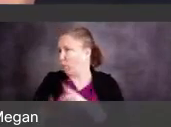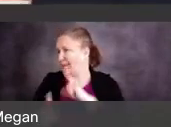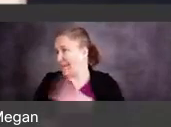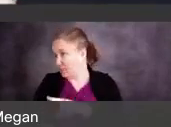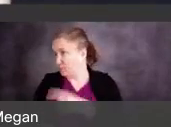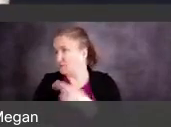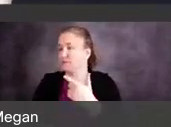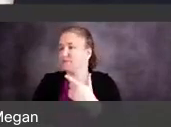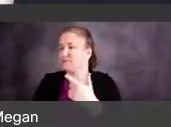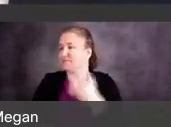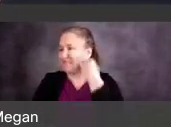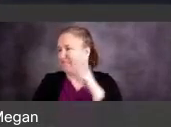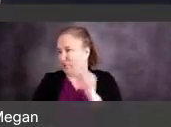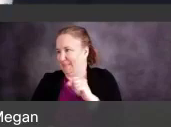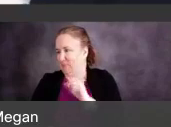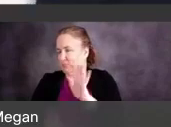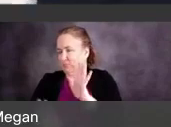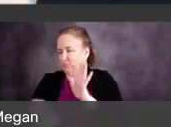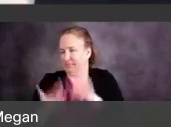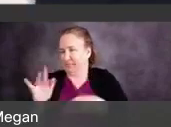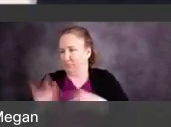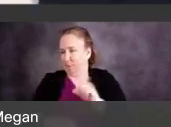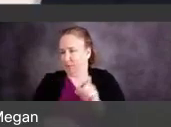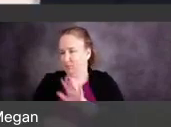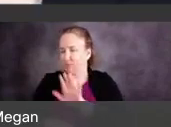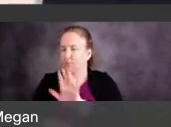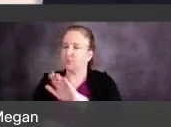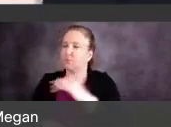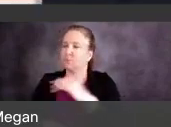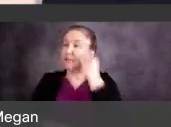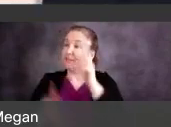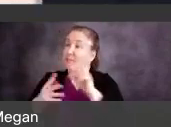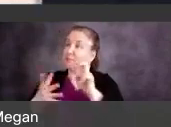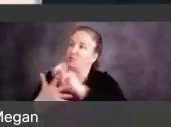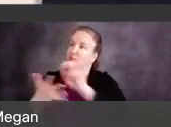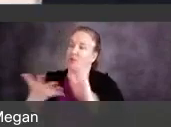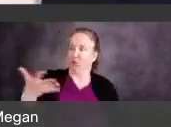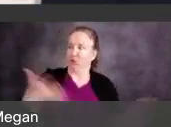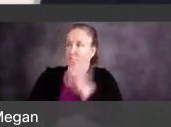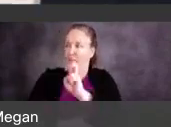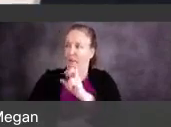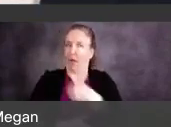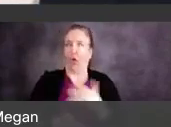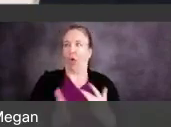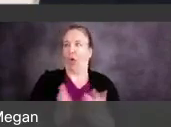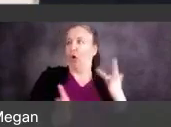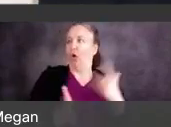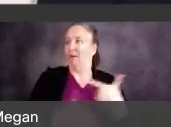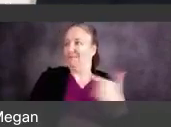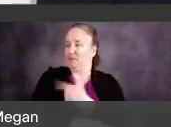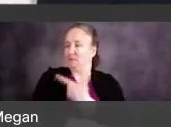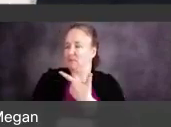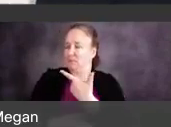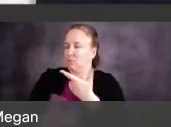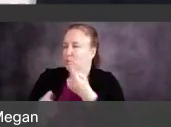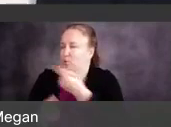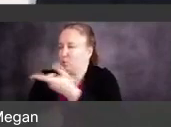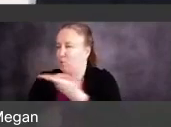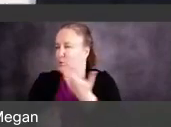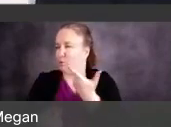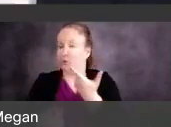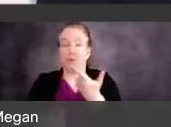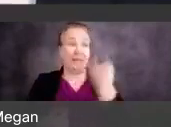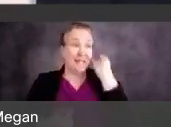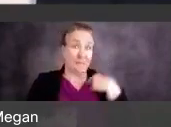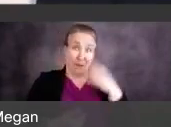did, skip it. What you say to people who are jumping that line? Well, if we know they jumped their line,